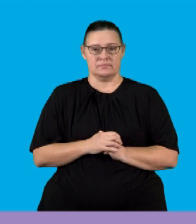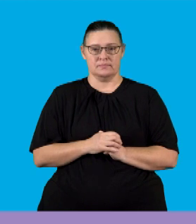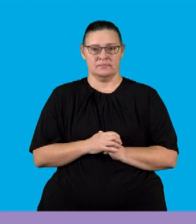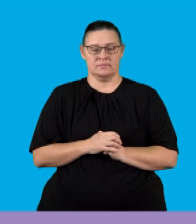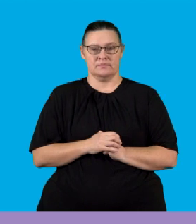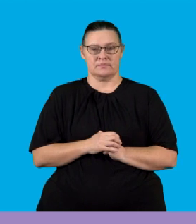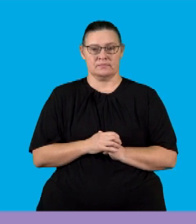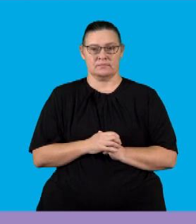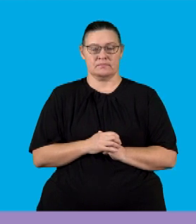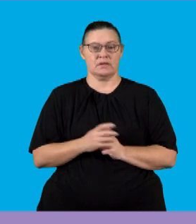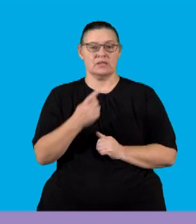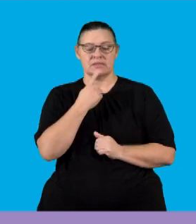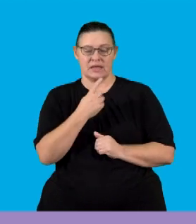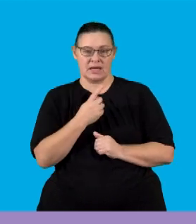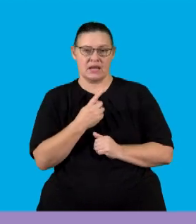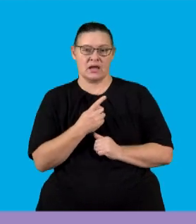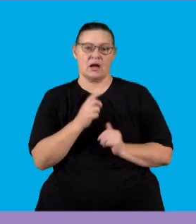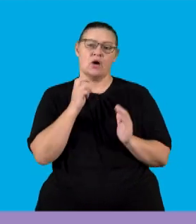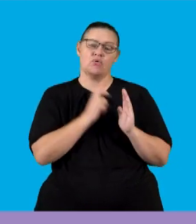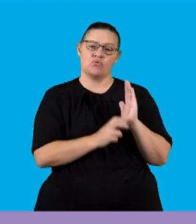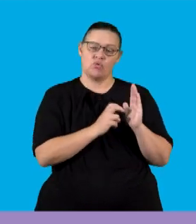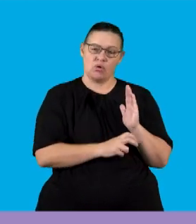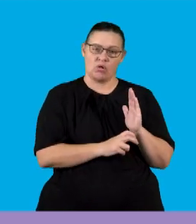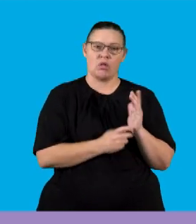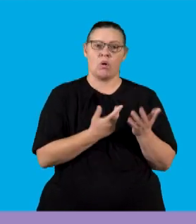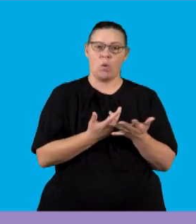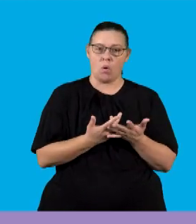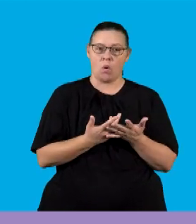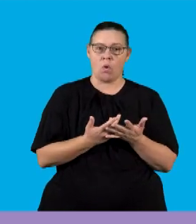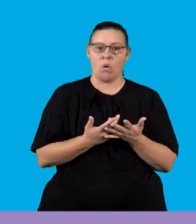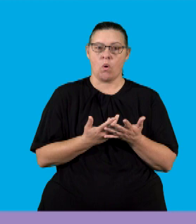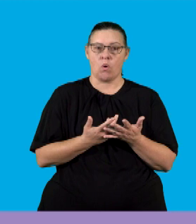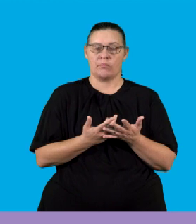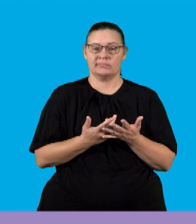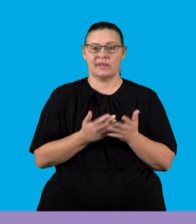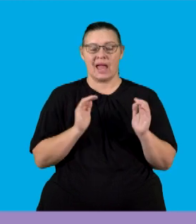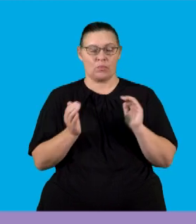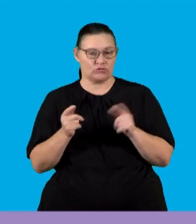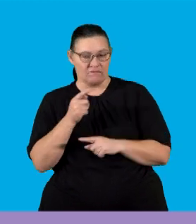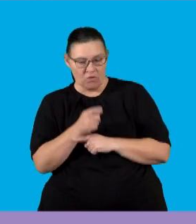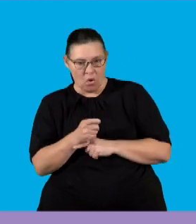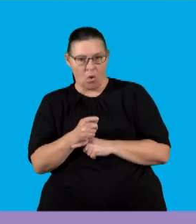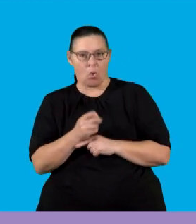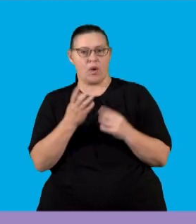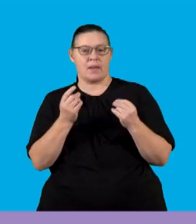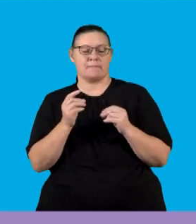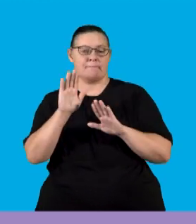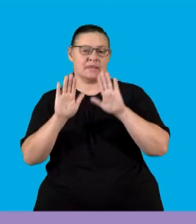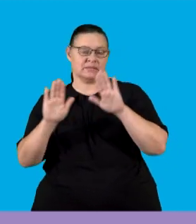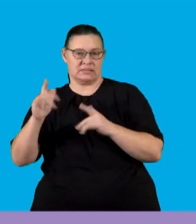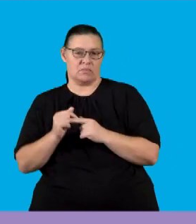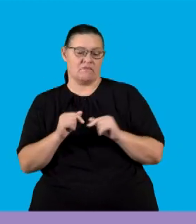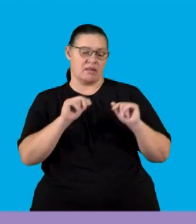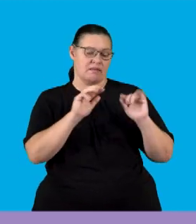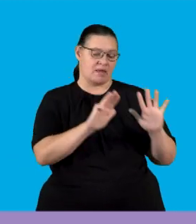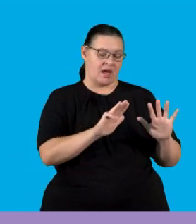Now, we have been given a 9, a 7, and a 5. So our first term is 9, our second term is 7,